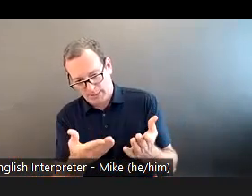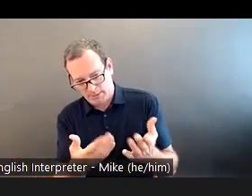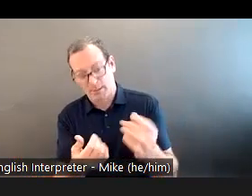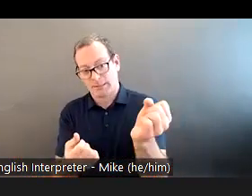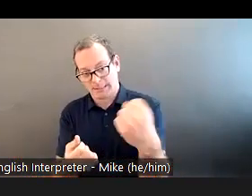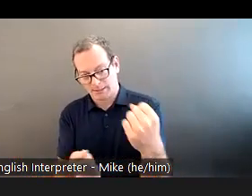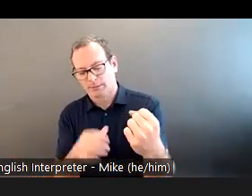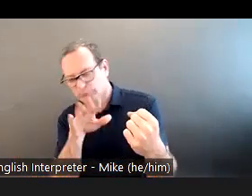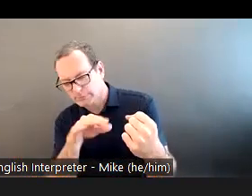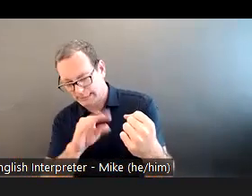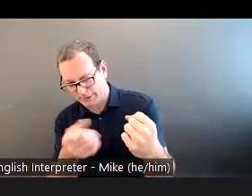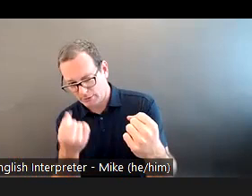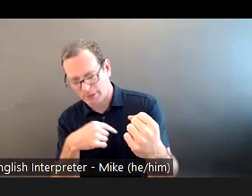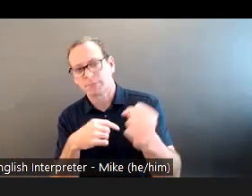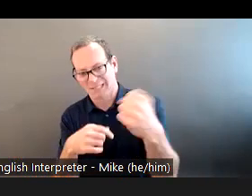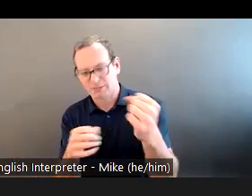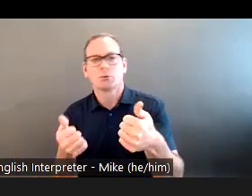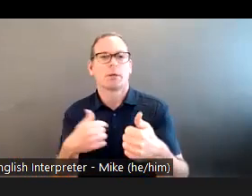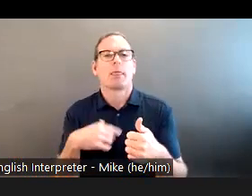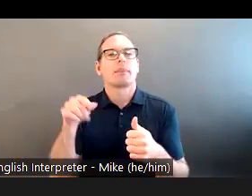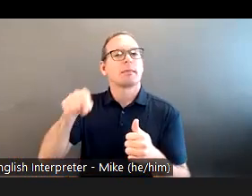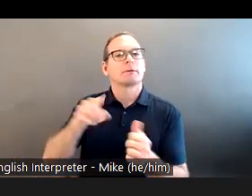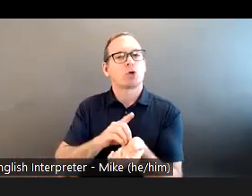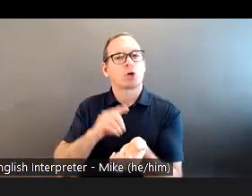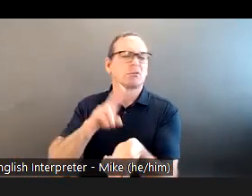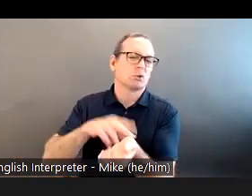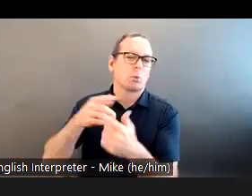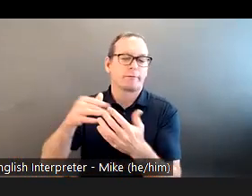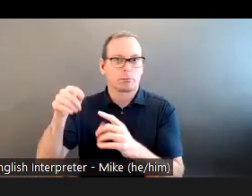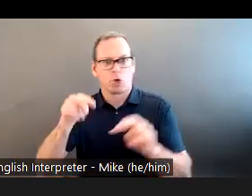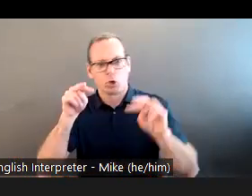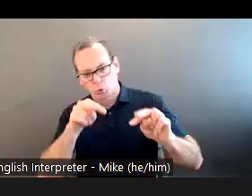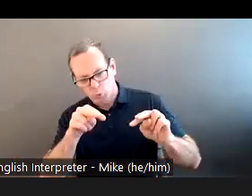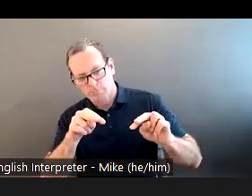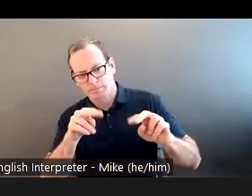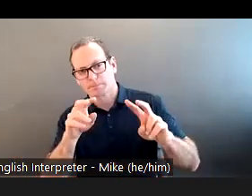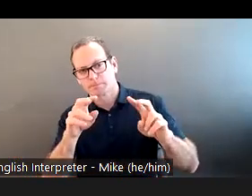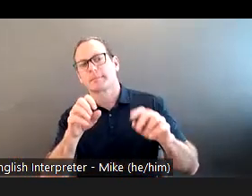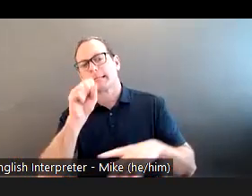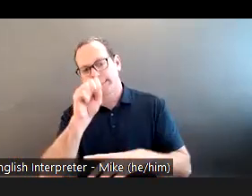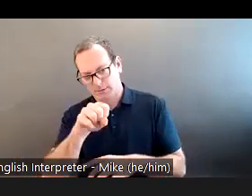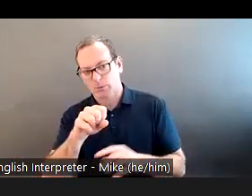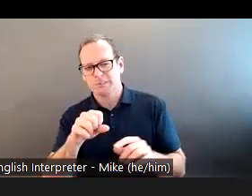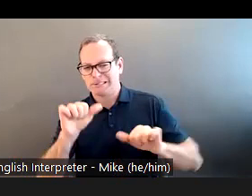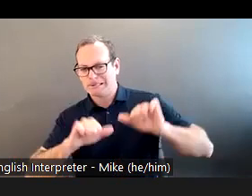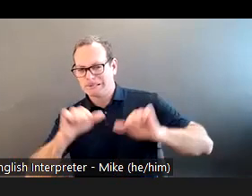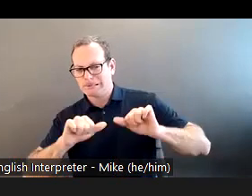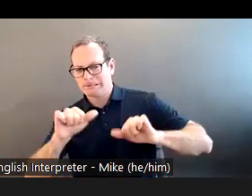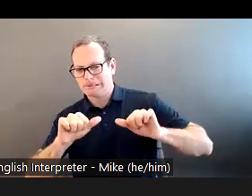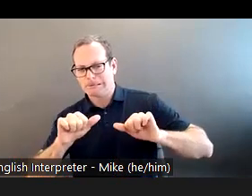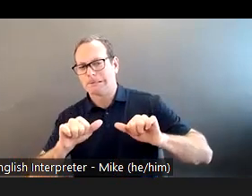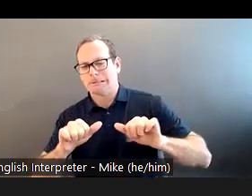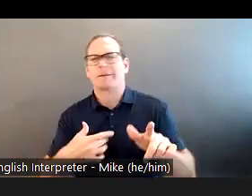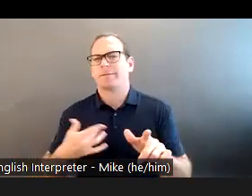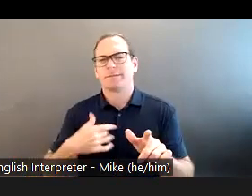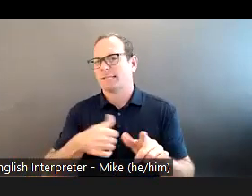it means to have or not have it? If they don't, then the doctor or the nurse will move to the substitute, move to